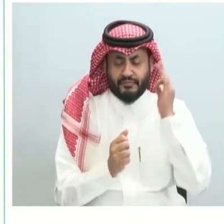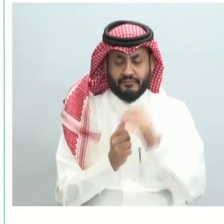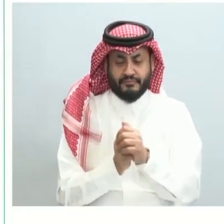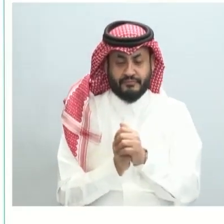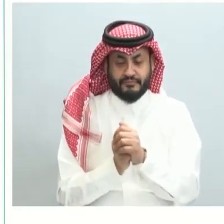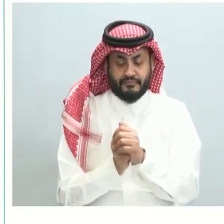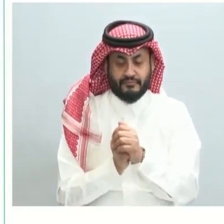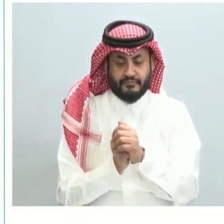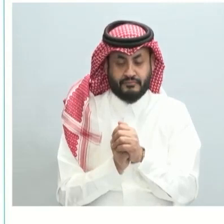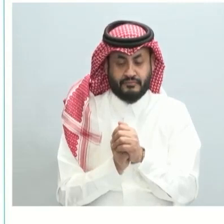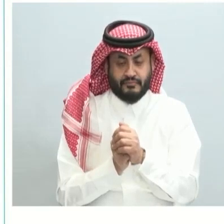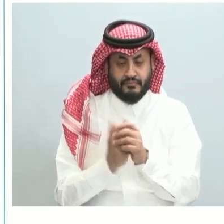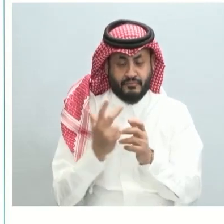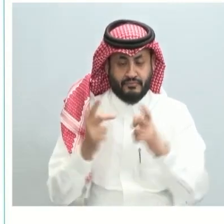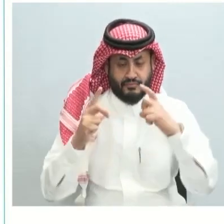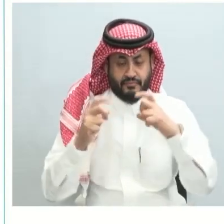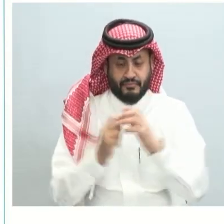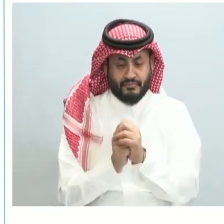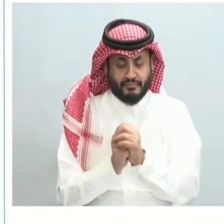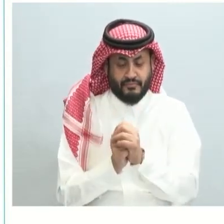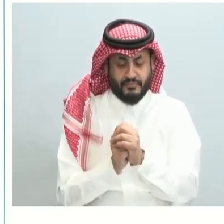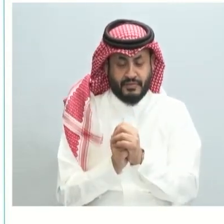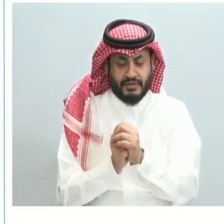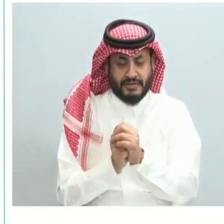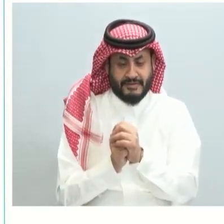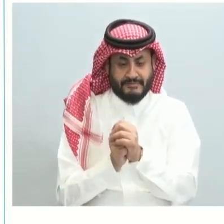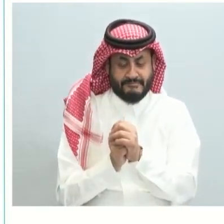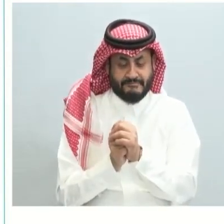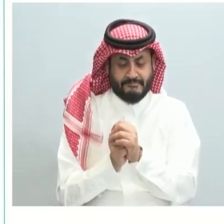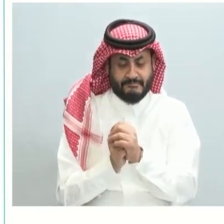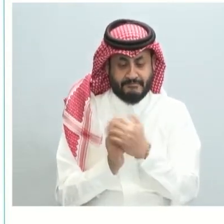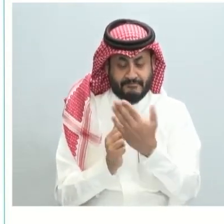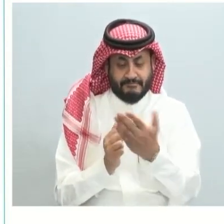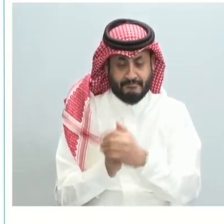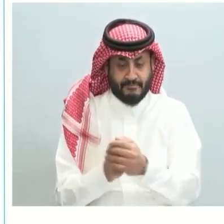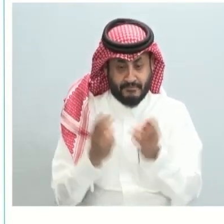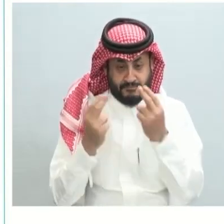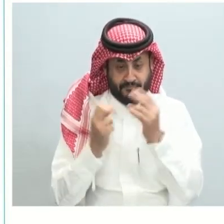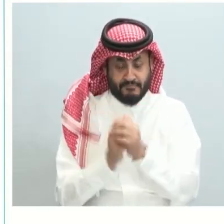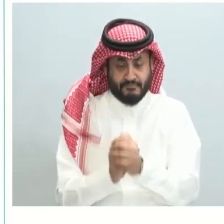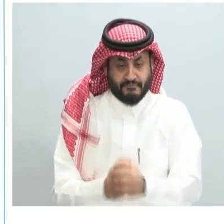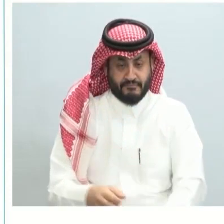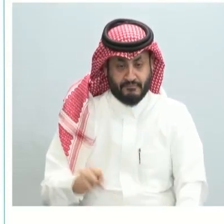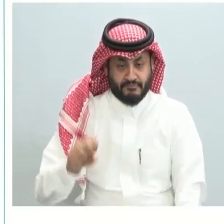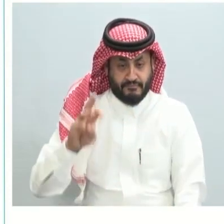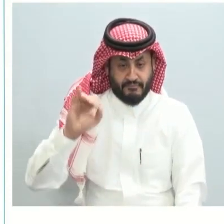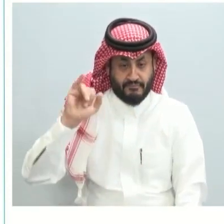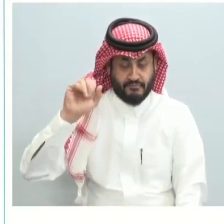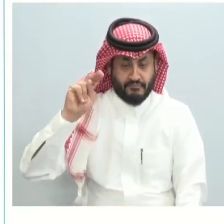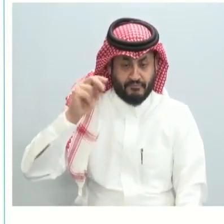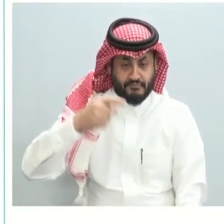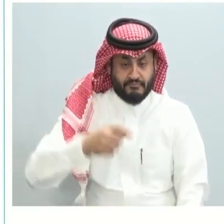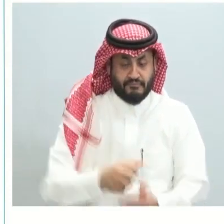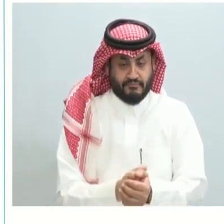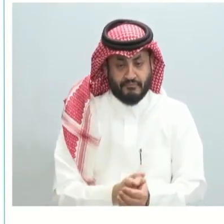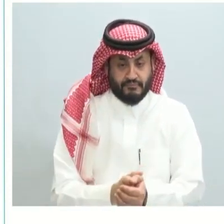third picture. The third picture is swing.